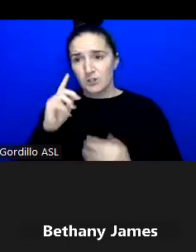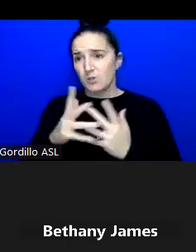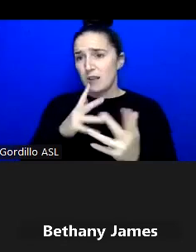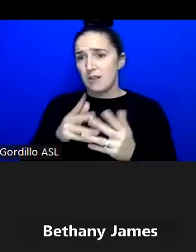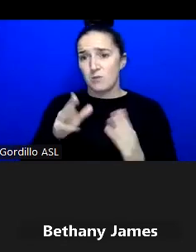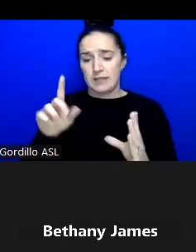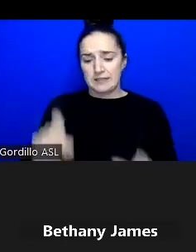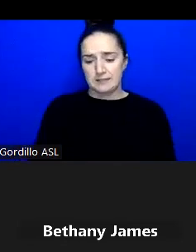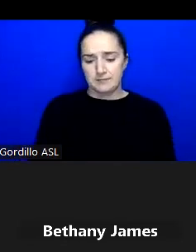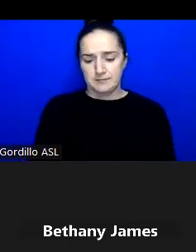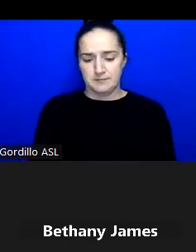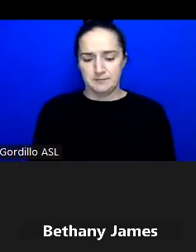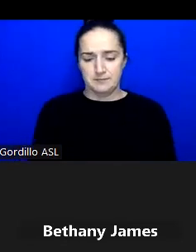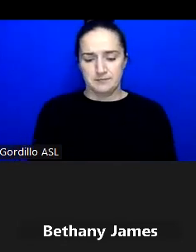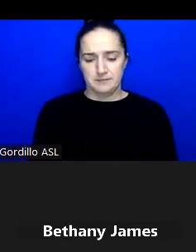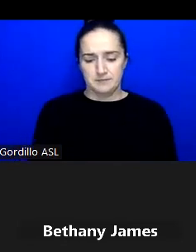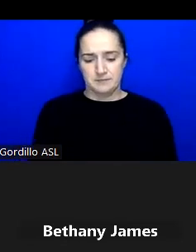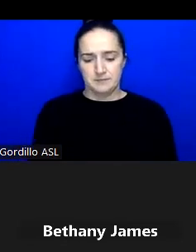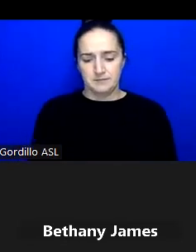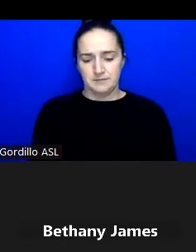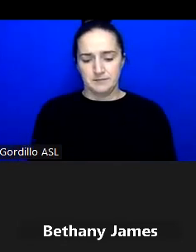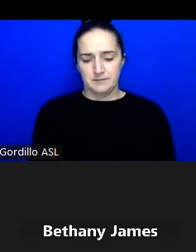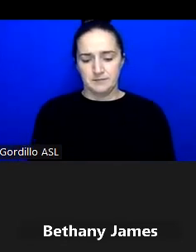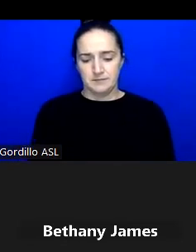to. Being able to utilize rechargeability. That's a big